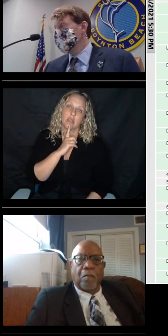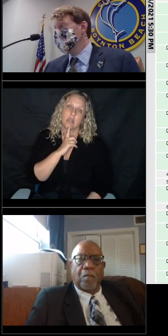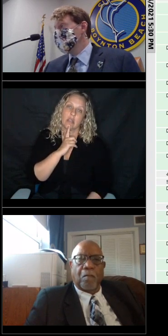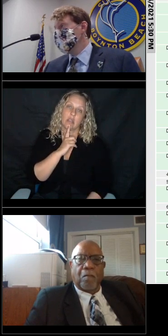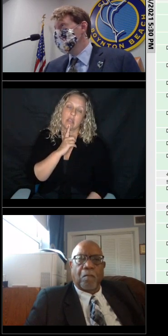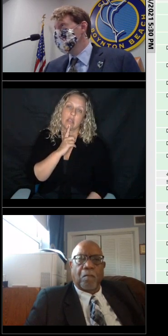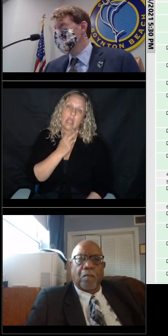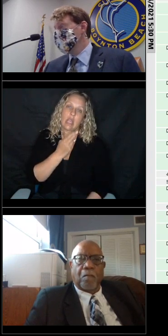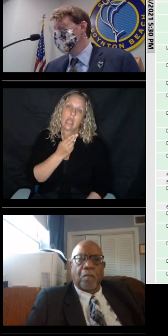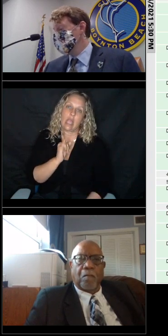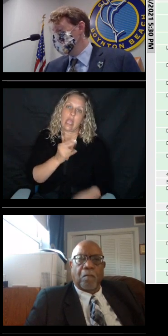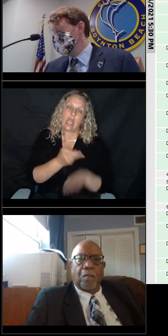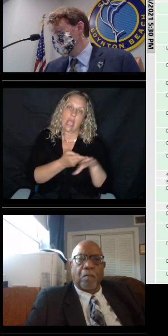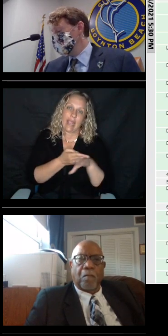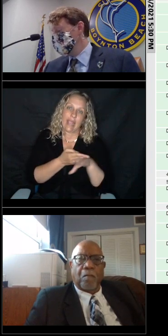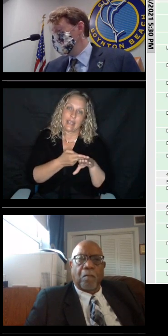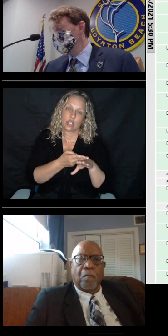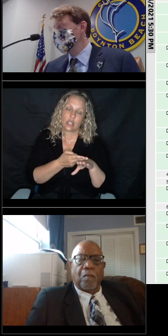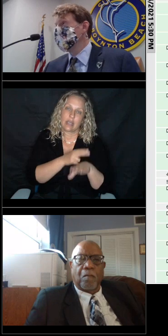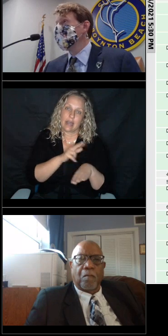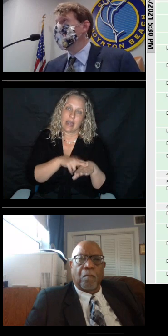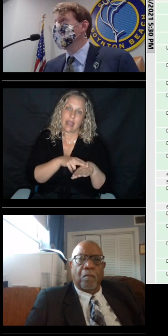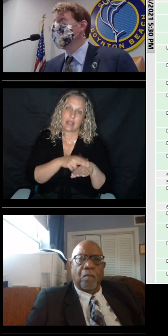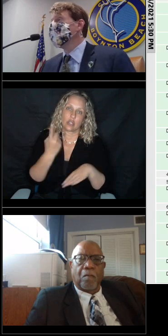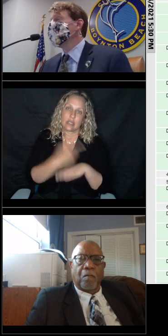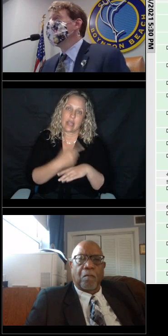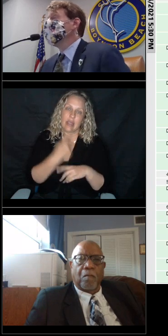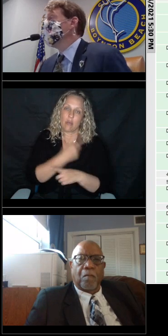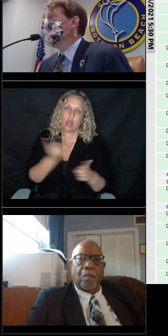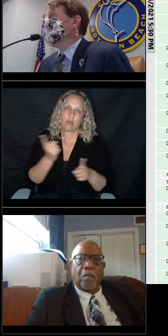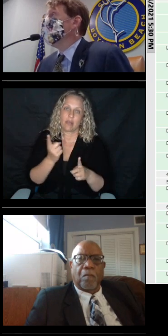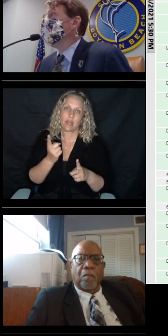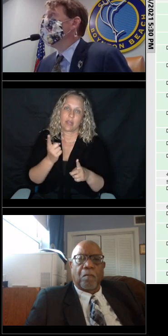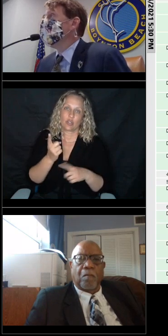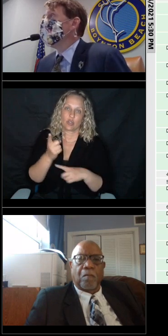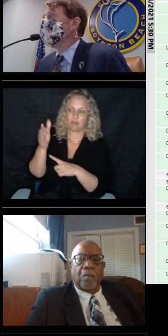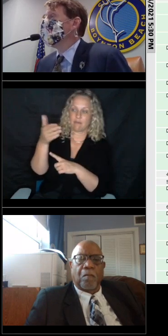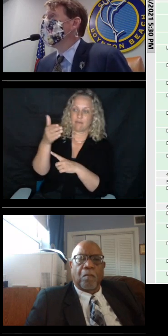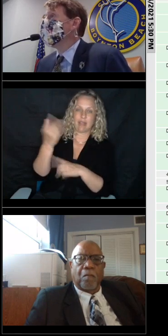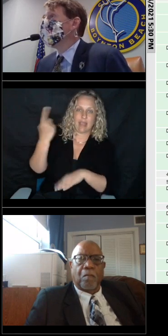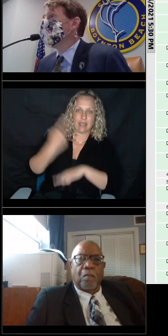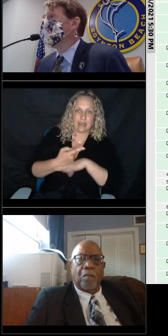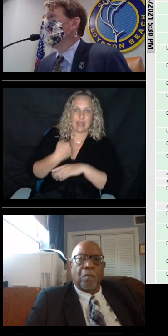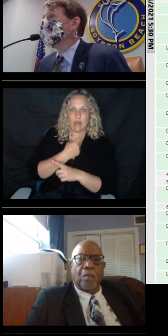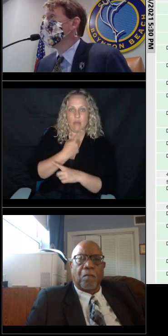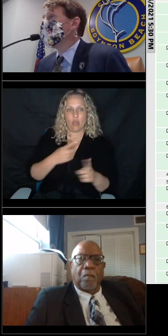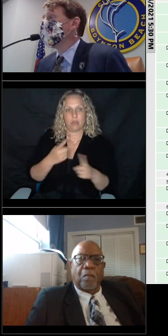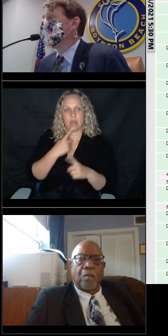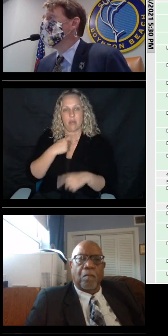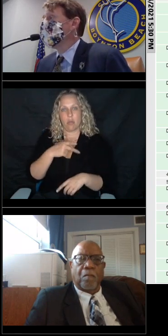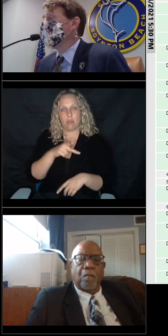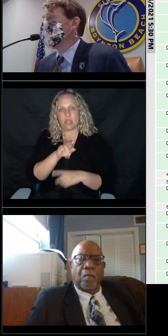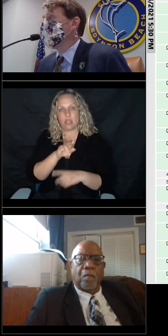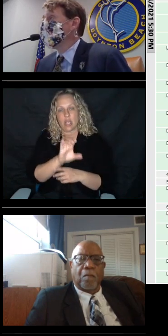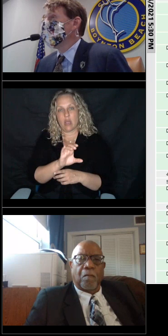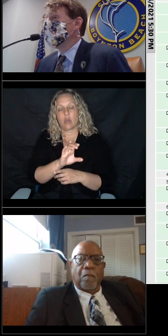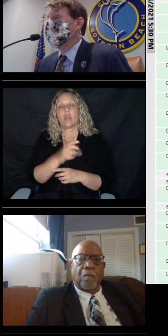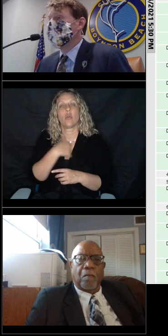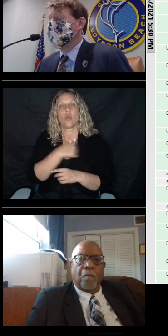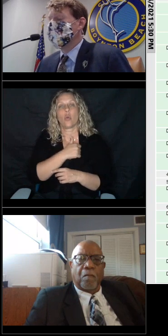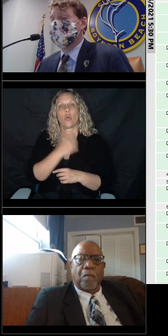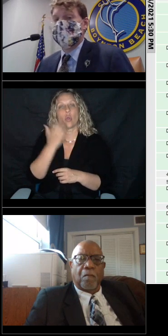Haitian National Day and Proclamation for the Haitian Flag Day, as the Haitian population is prominent in Palm Beach County. We